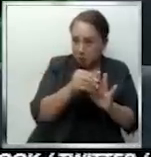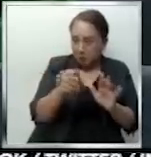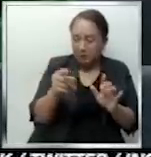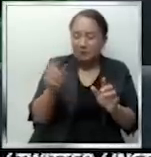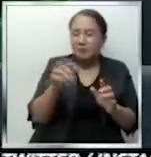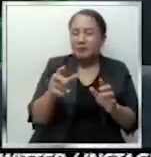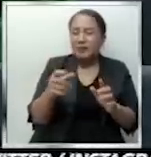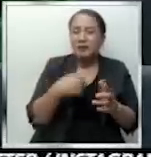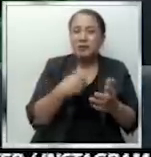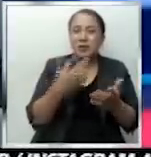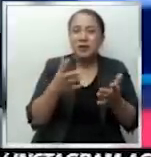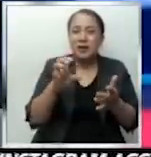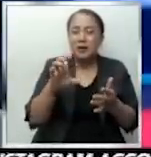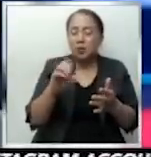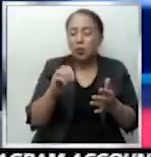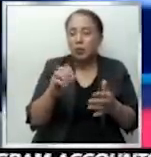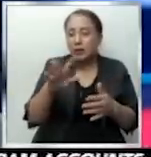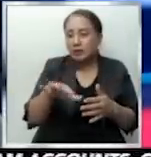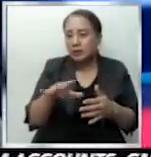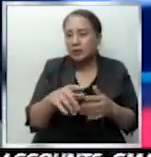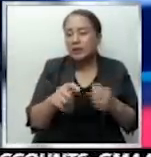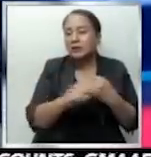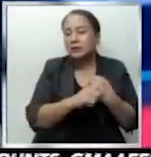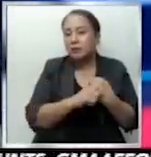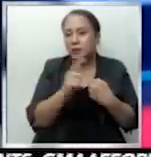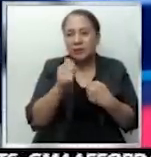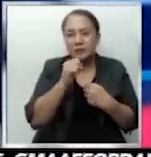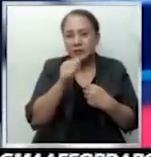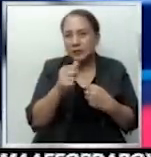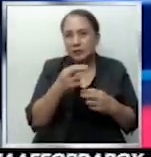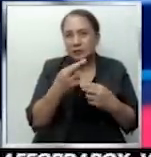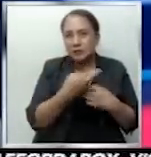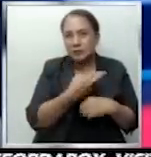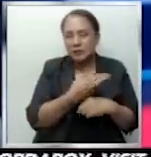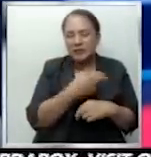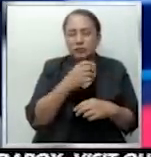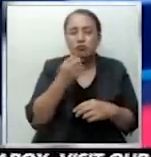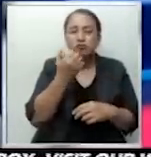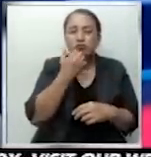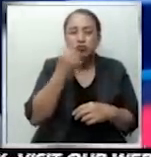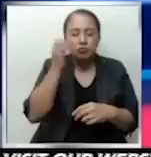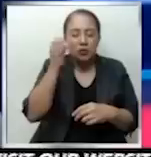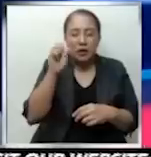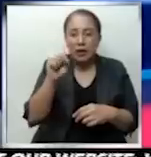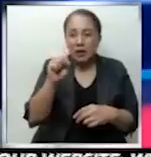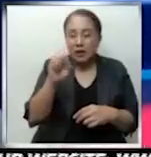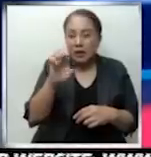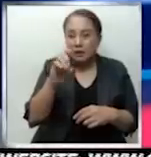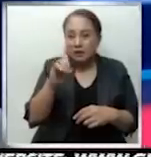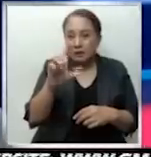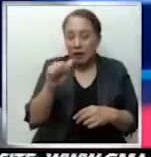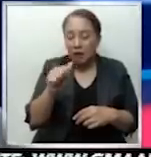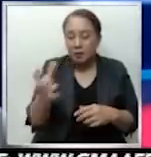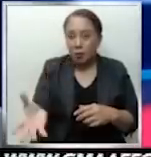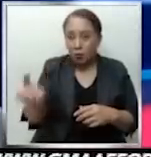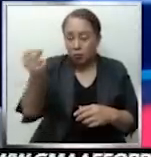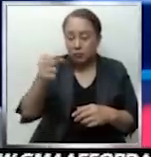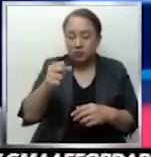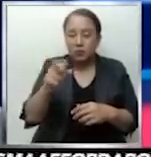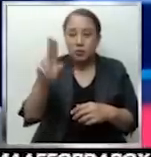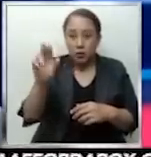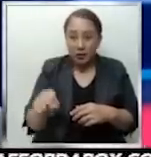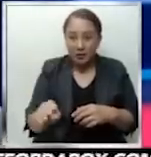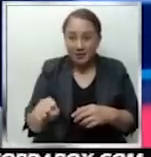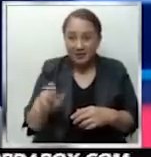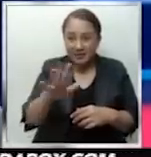going to be temporary, not permanent. I think there's a little bit of misconception that an EDCA site is a U.S. base, or that somehow they are